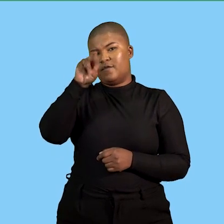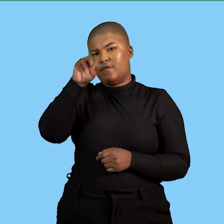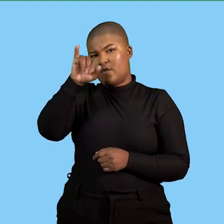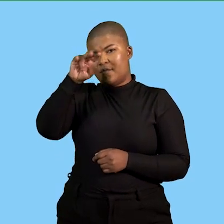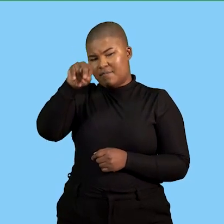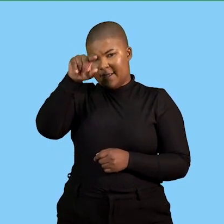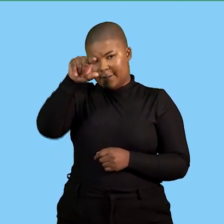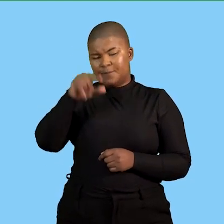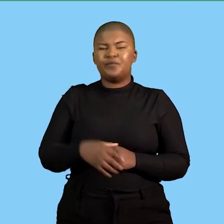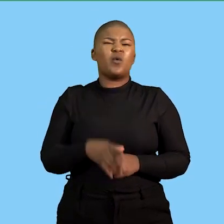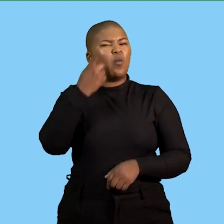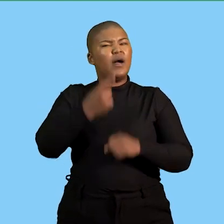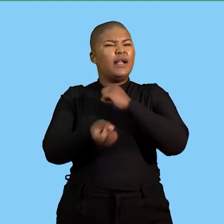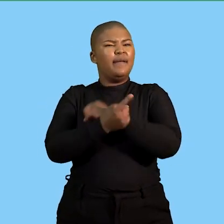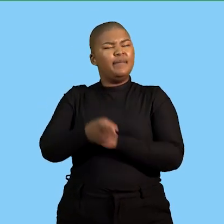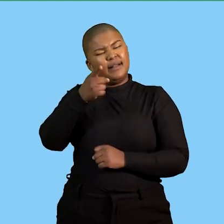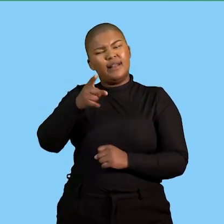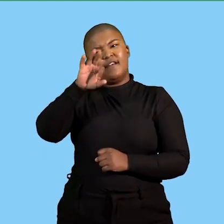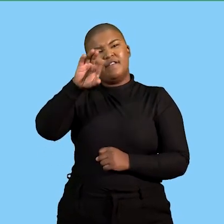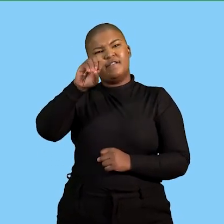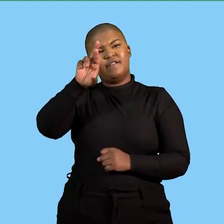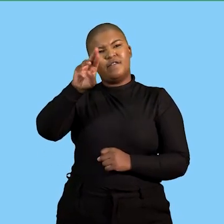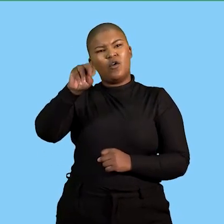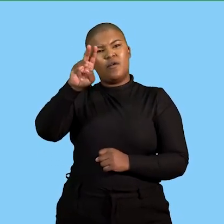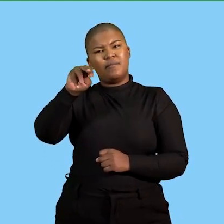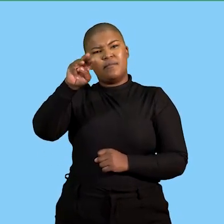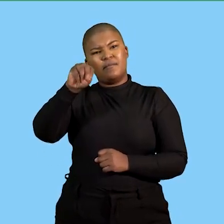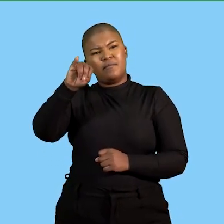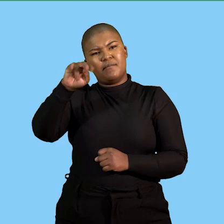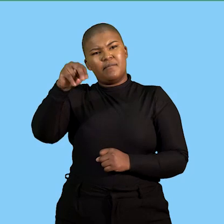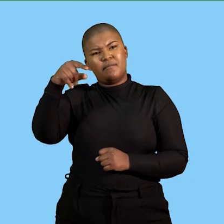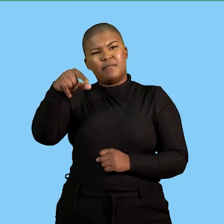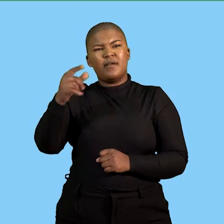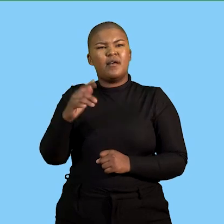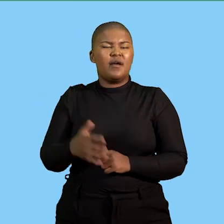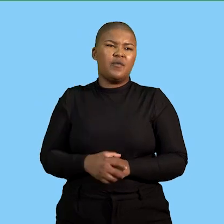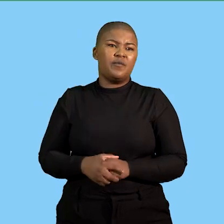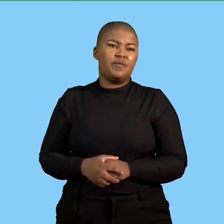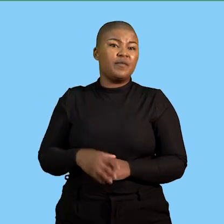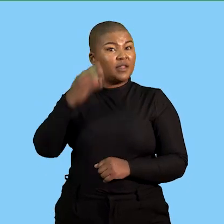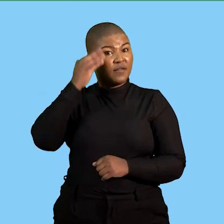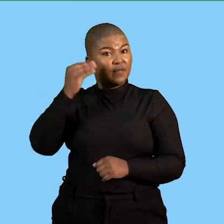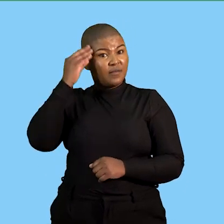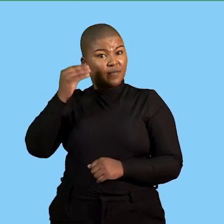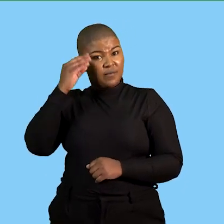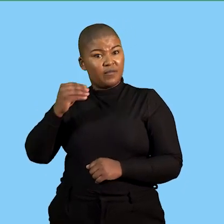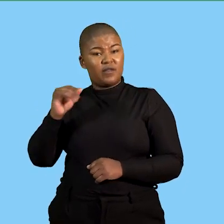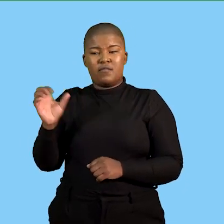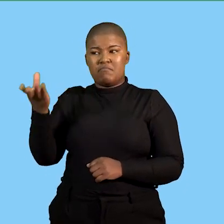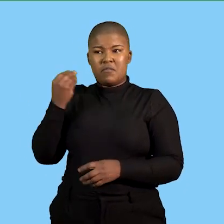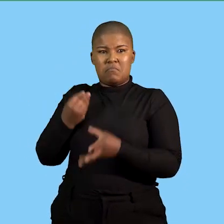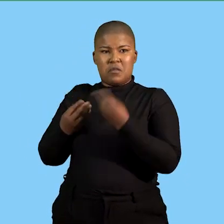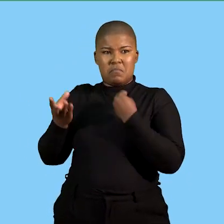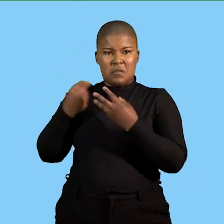What happens here is that now individuals obtain information and impressions about